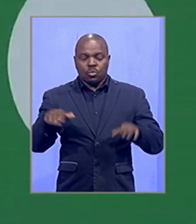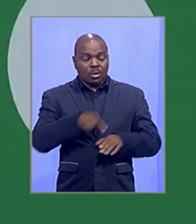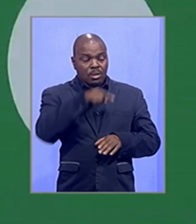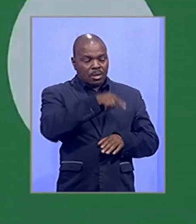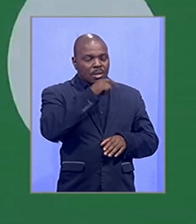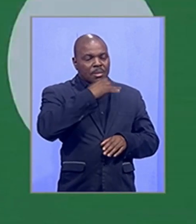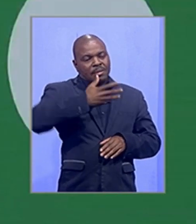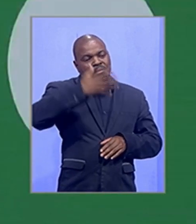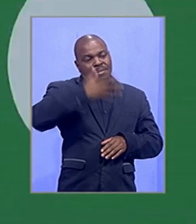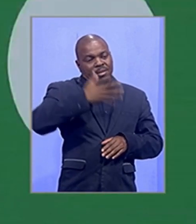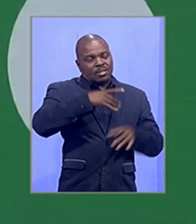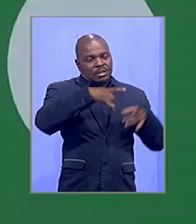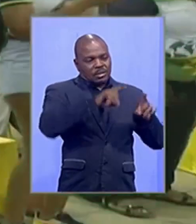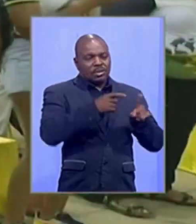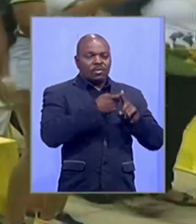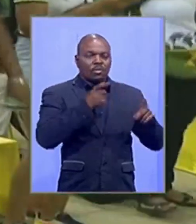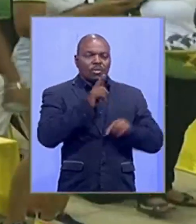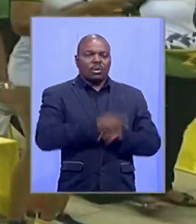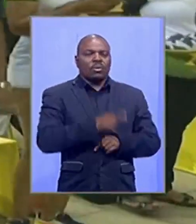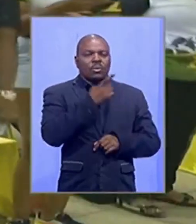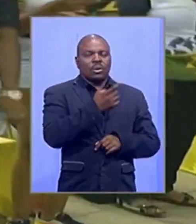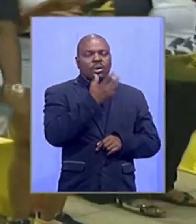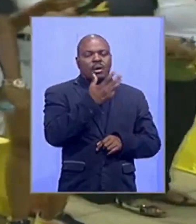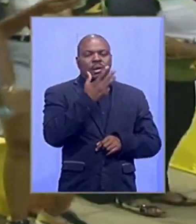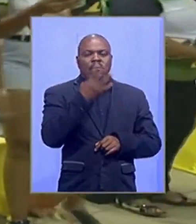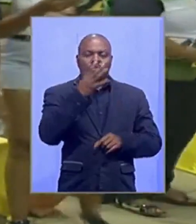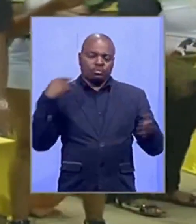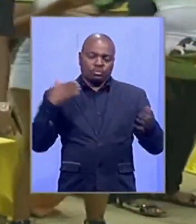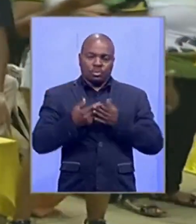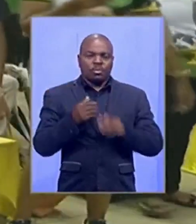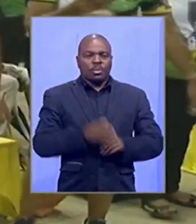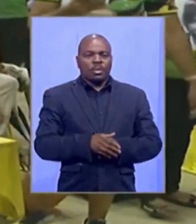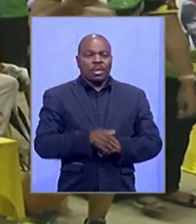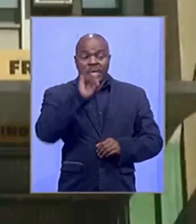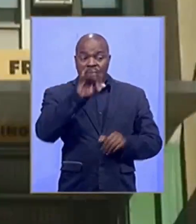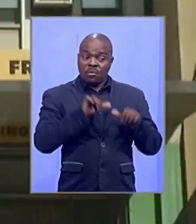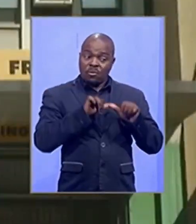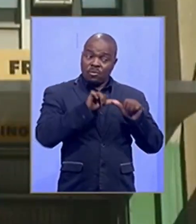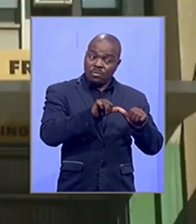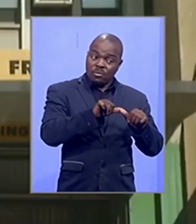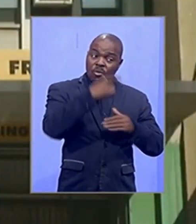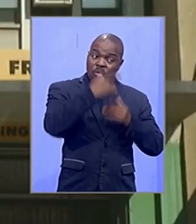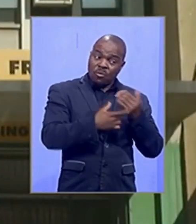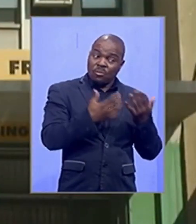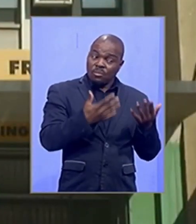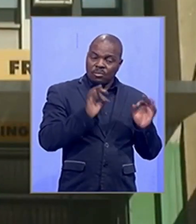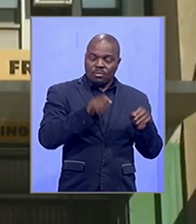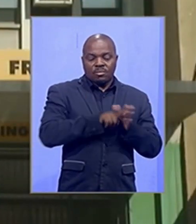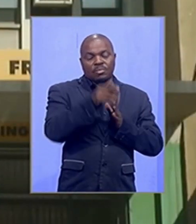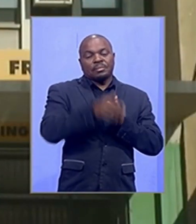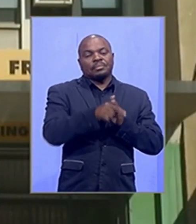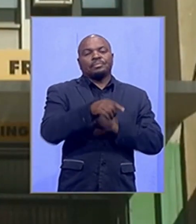lona wa botlhano fa e sa le ka 1994 fa Khonferense ka tswelelapele mo bokhutlong jwa beke.